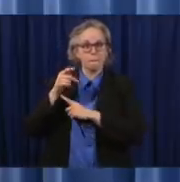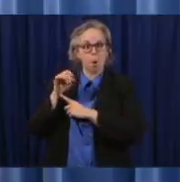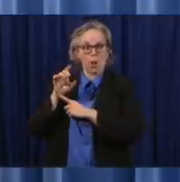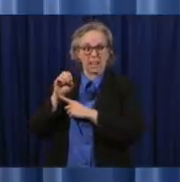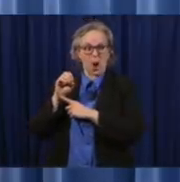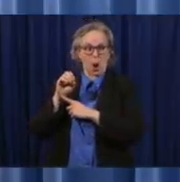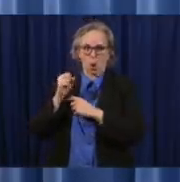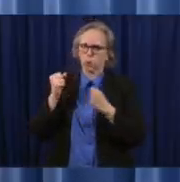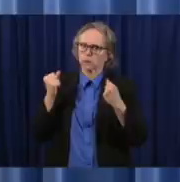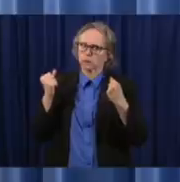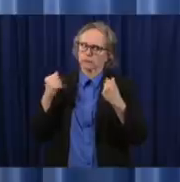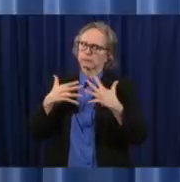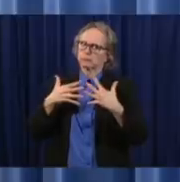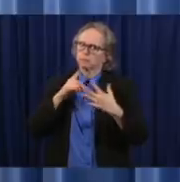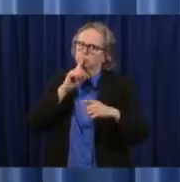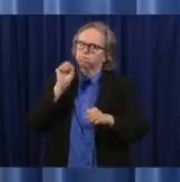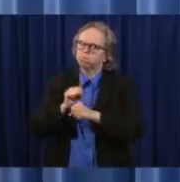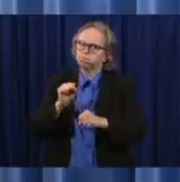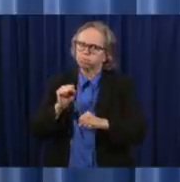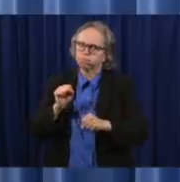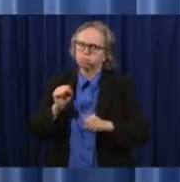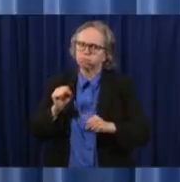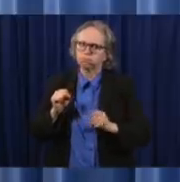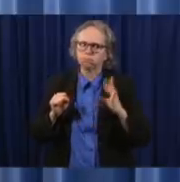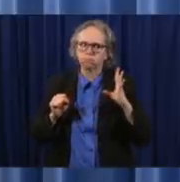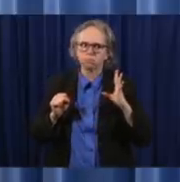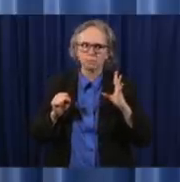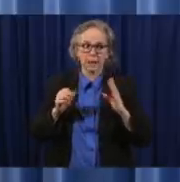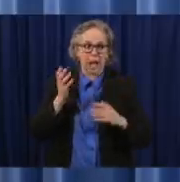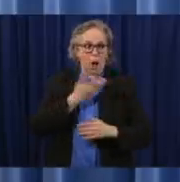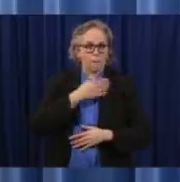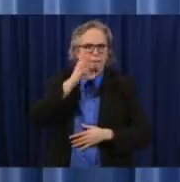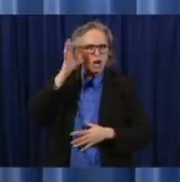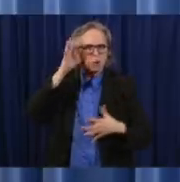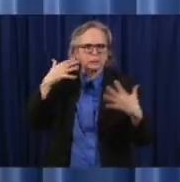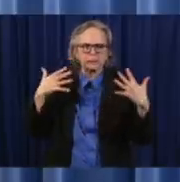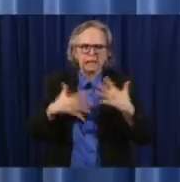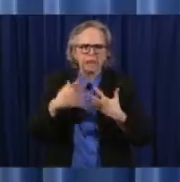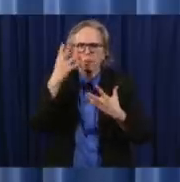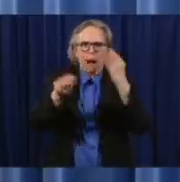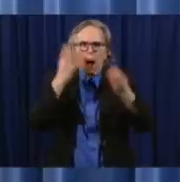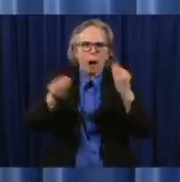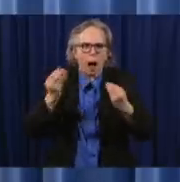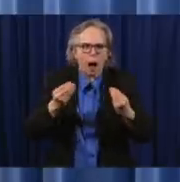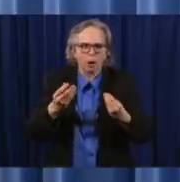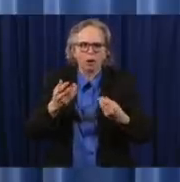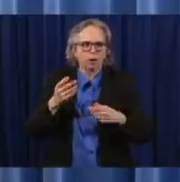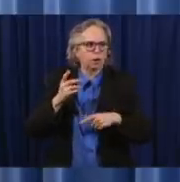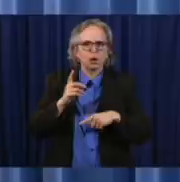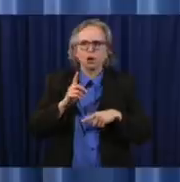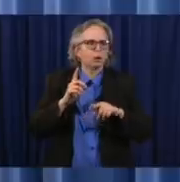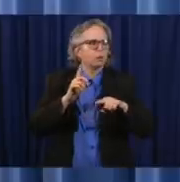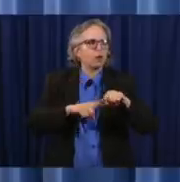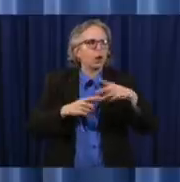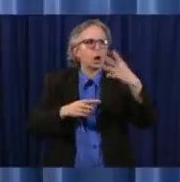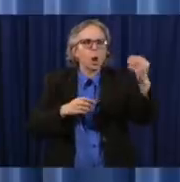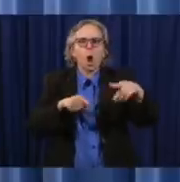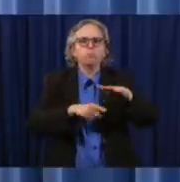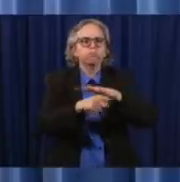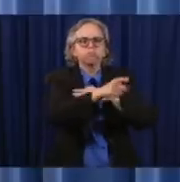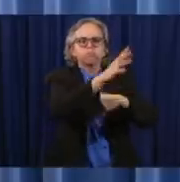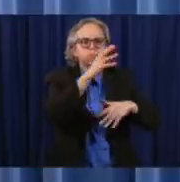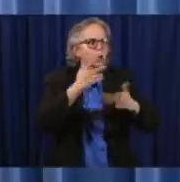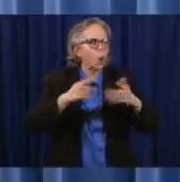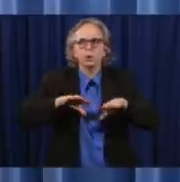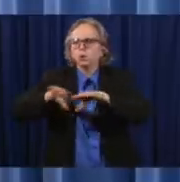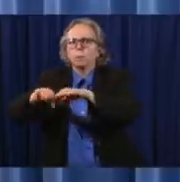and the great fear that parents had about going places. And, you know, you couldn't go here, you couldn't go there, couldn't go to the swimming pool, couldn't do